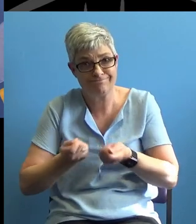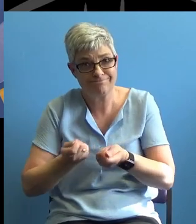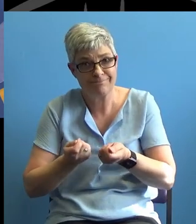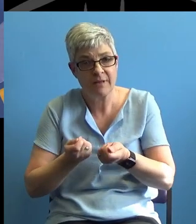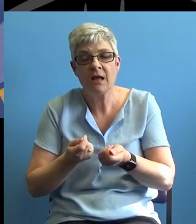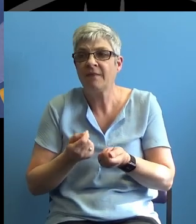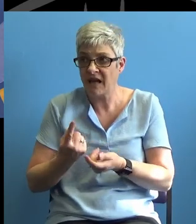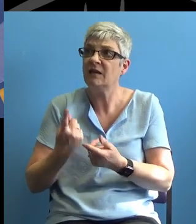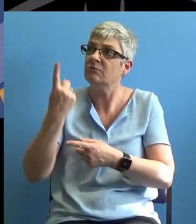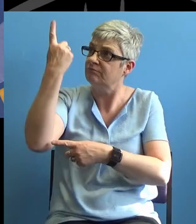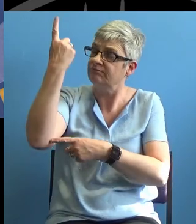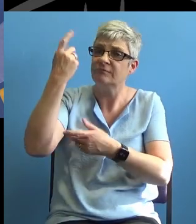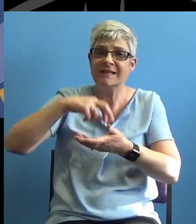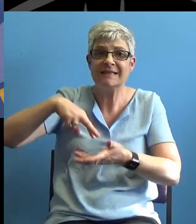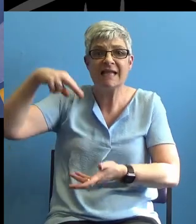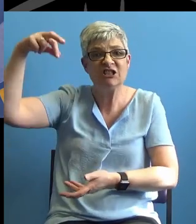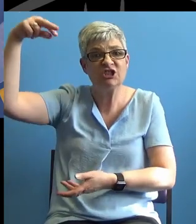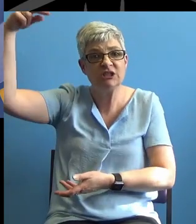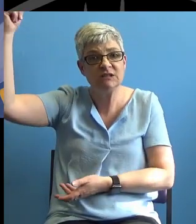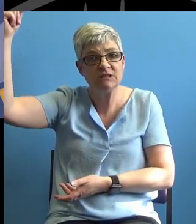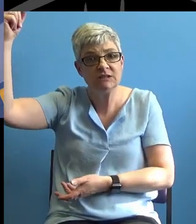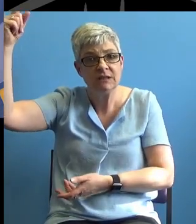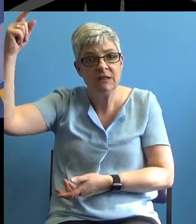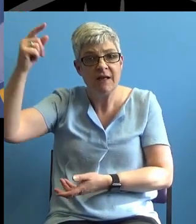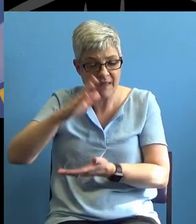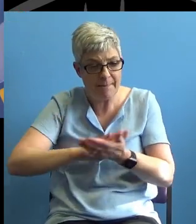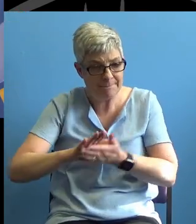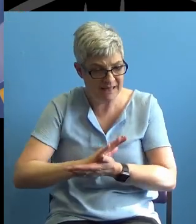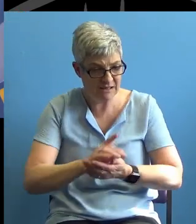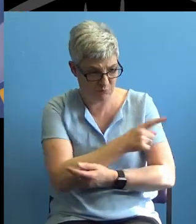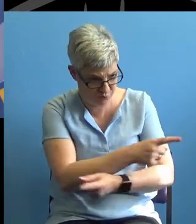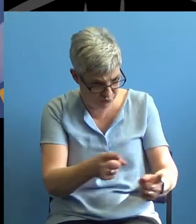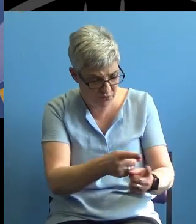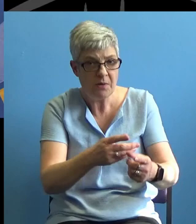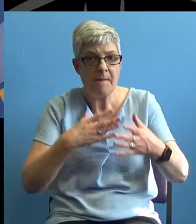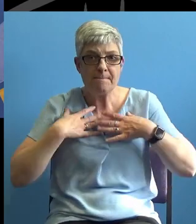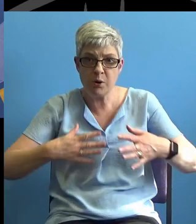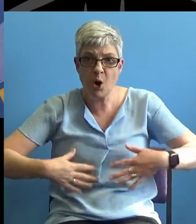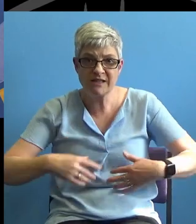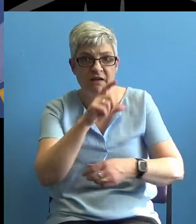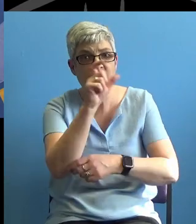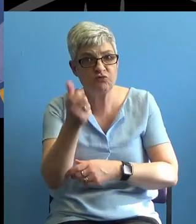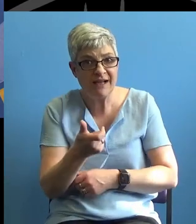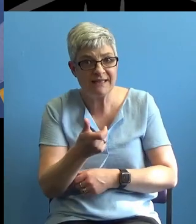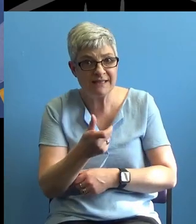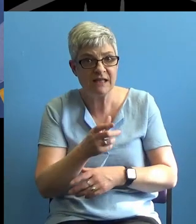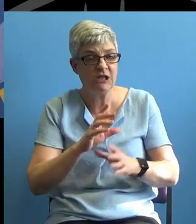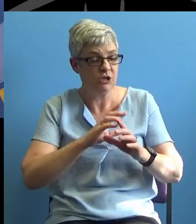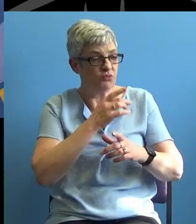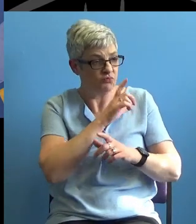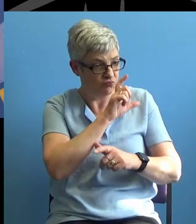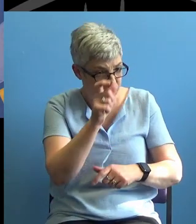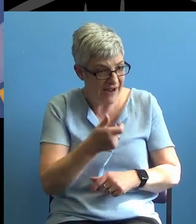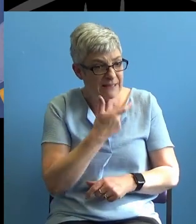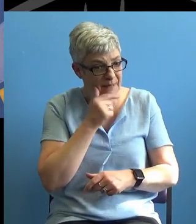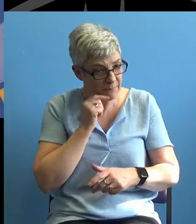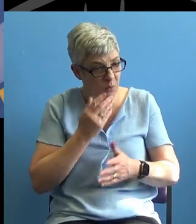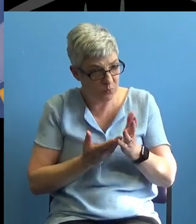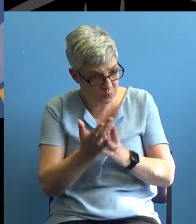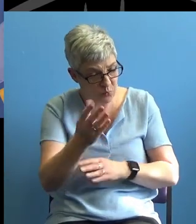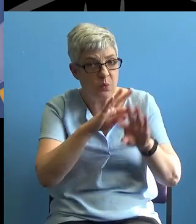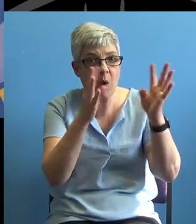ascension when he left them, making clear that they were to be the body of Christ. They were to be Christ's agents, Christ's people in the